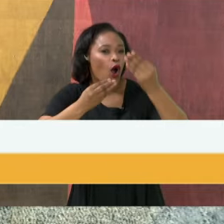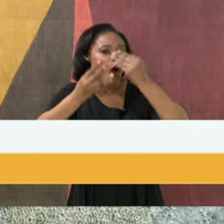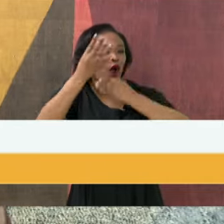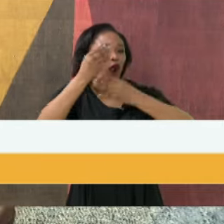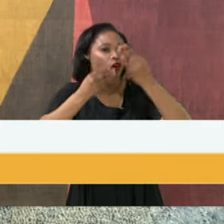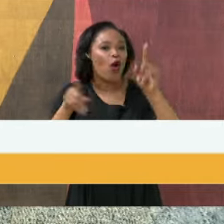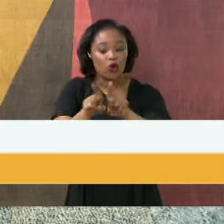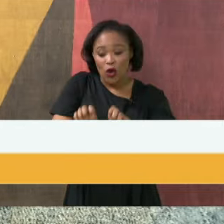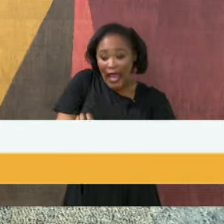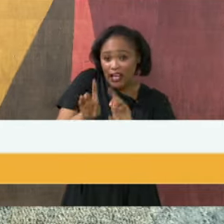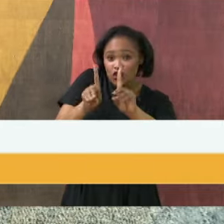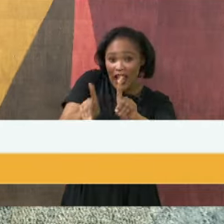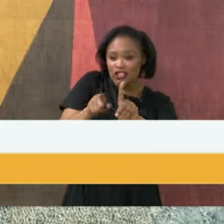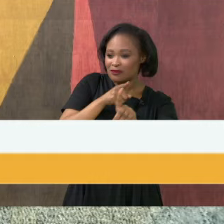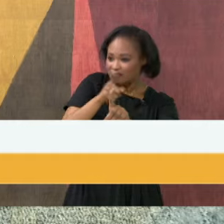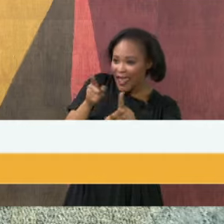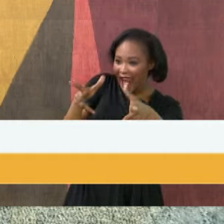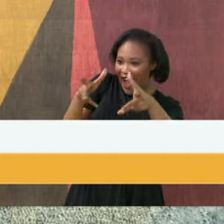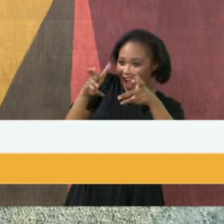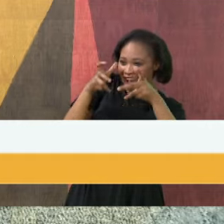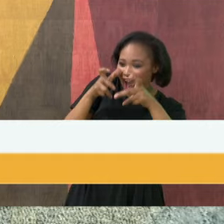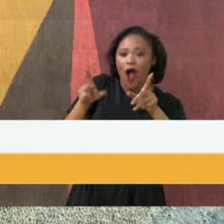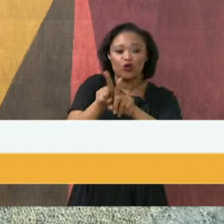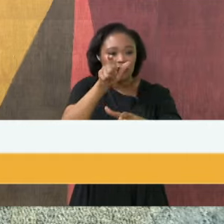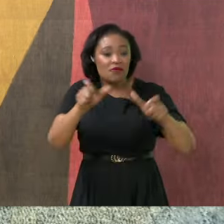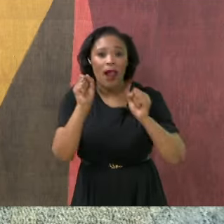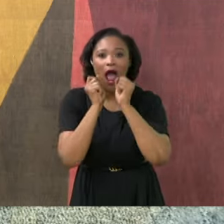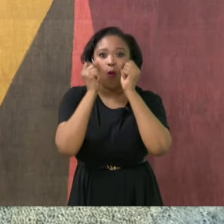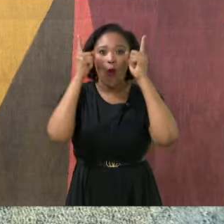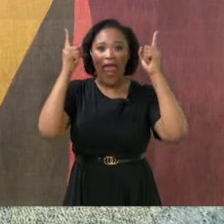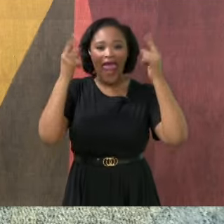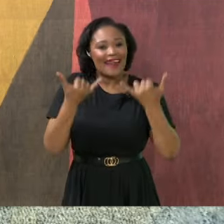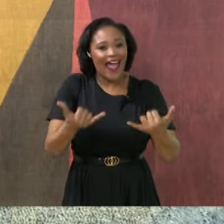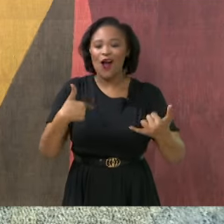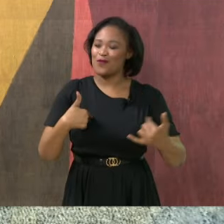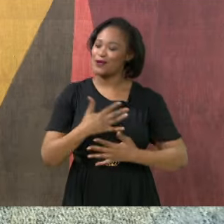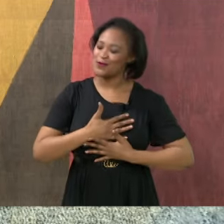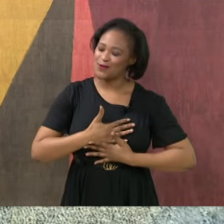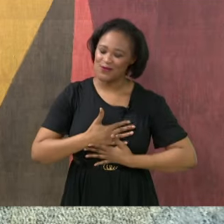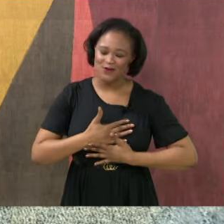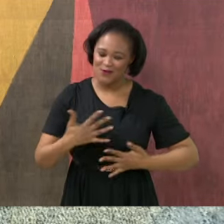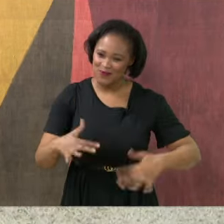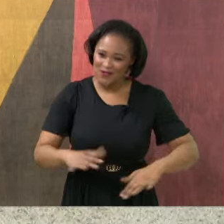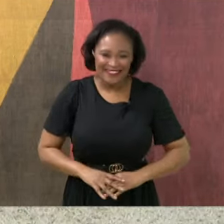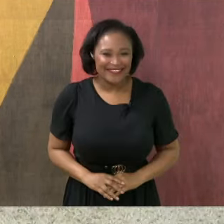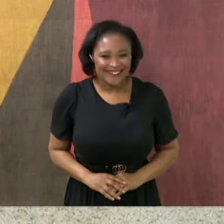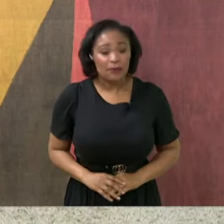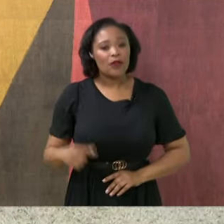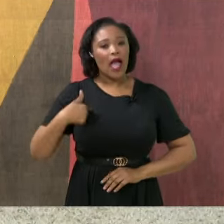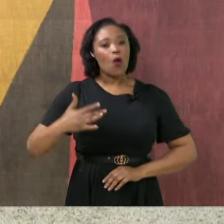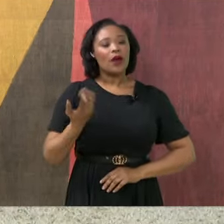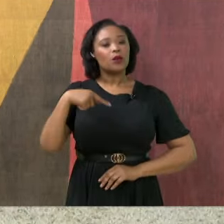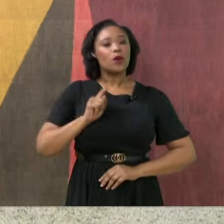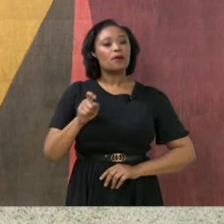the education and the awareness surrounding all of it. So I'm very grateful. I love it. Mia, I want us to start from the beginning,